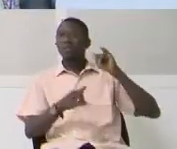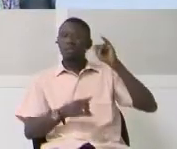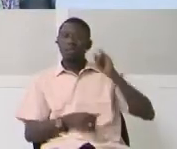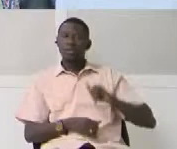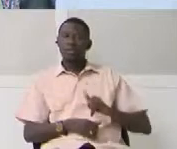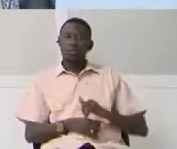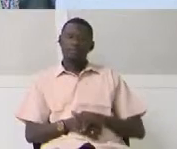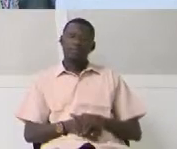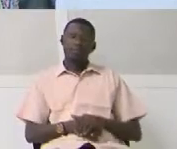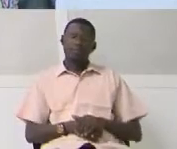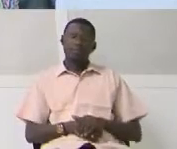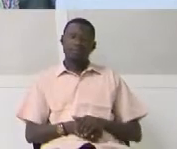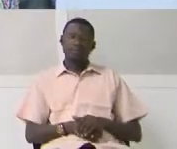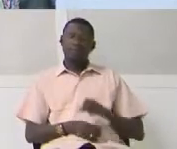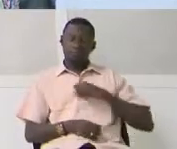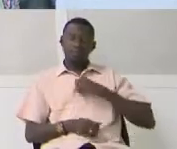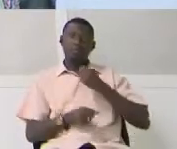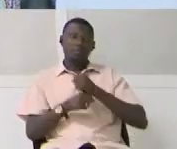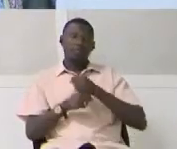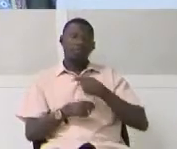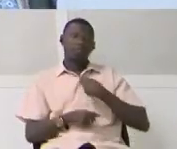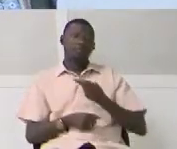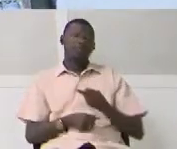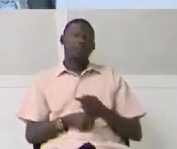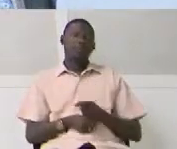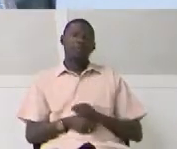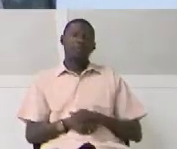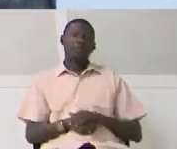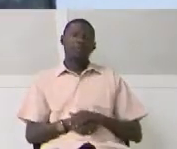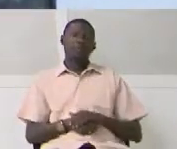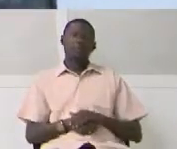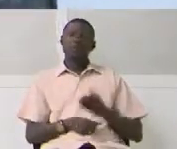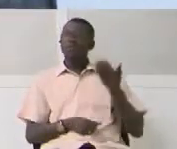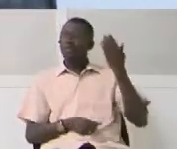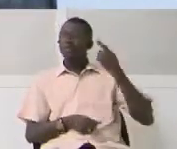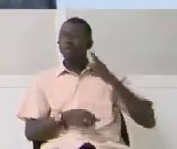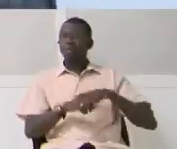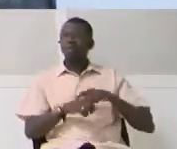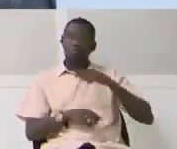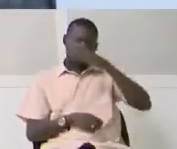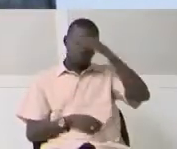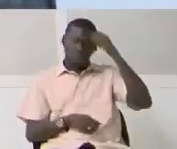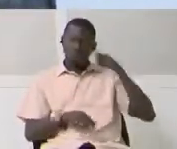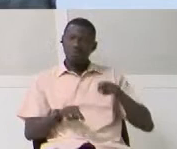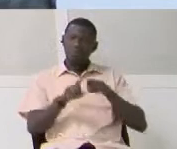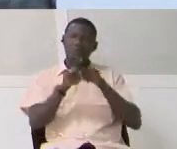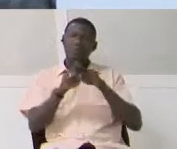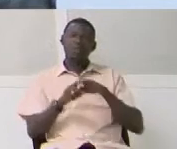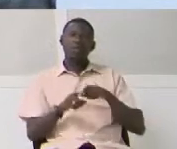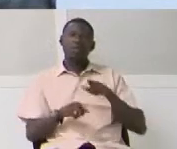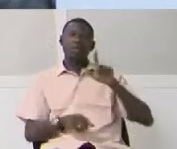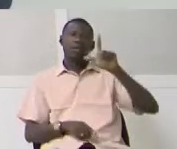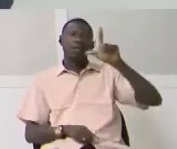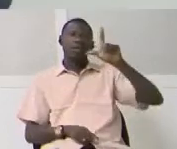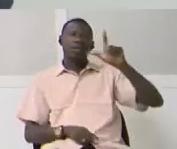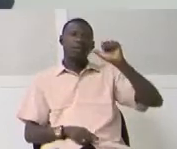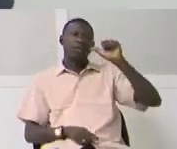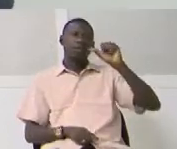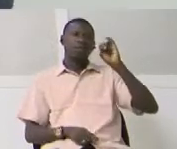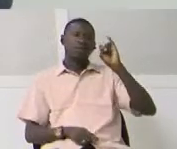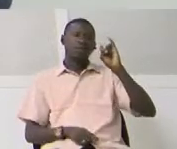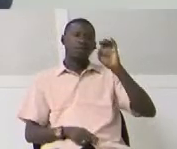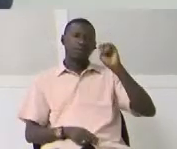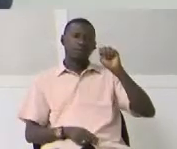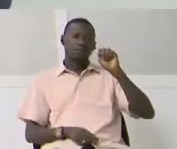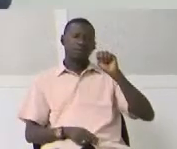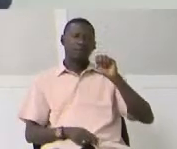So time you call it liver. Well, I did liver. What? But I did those works for